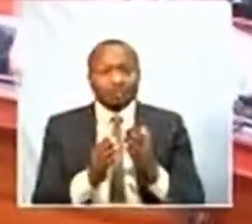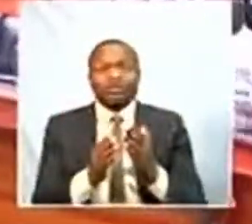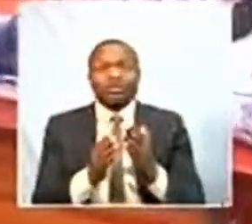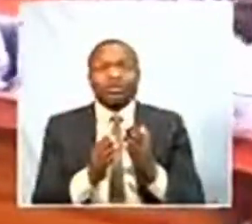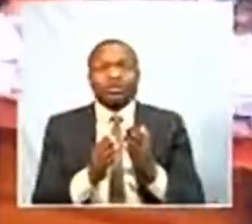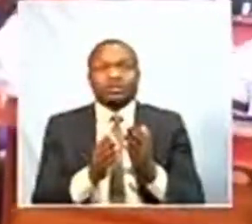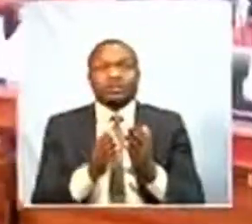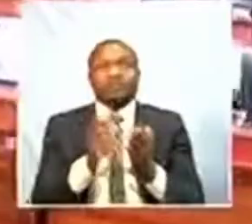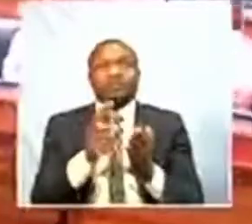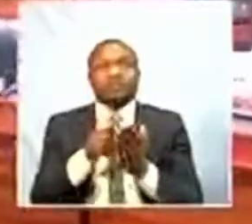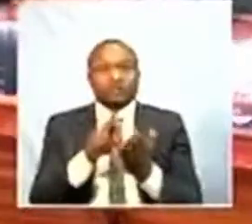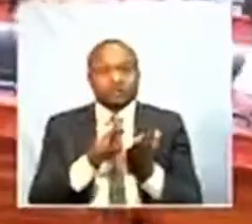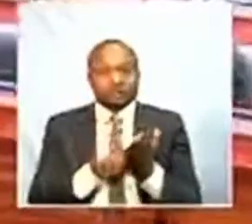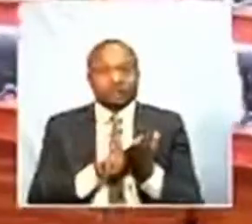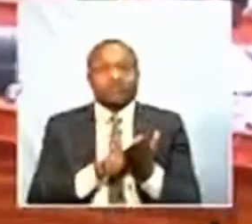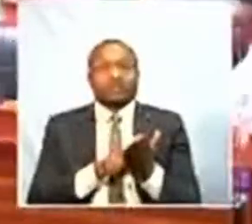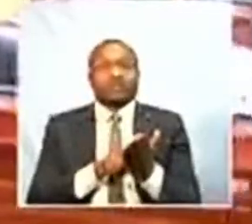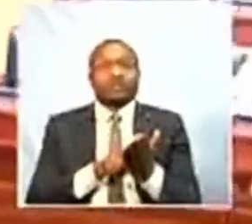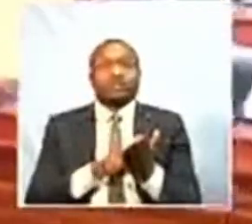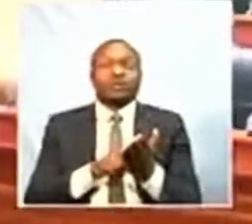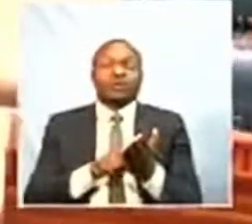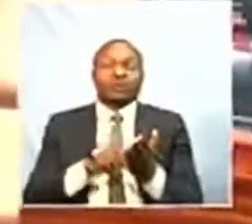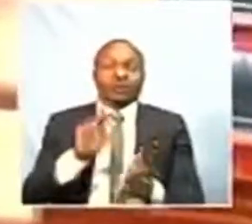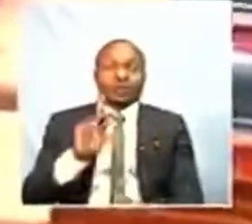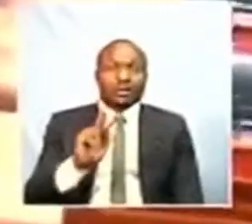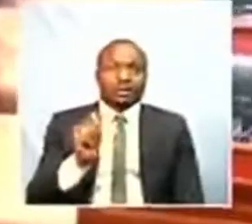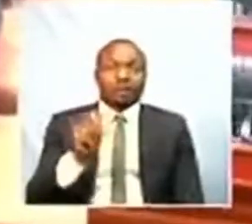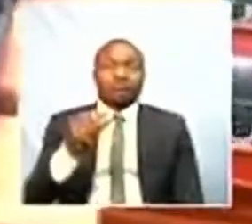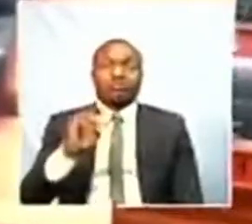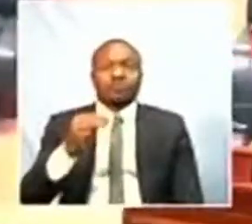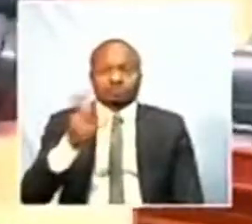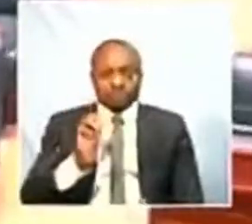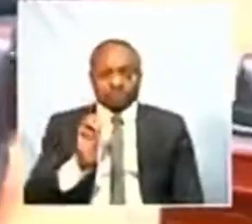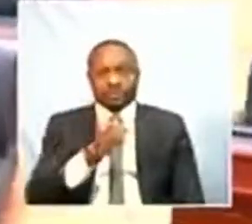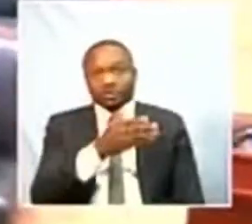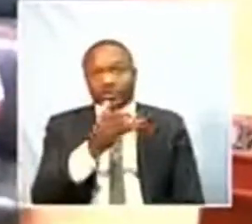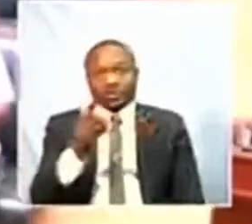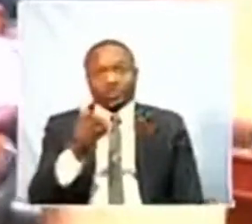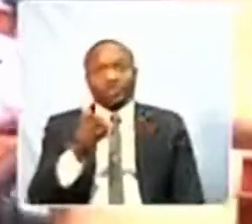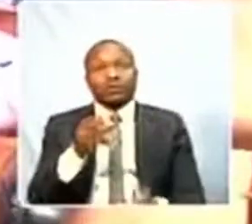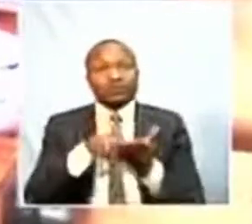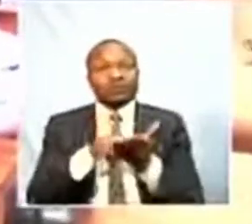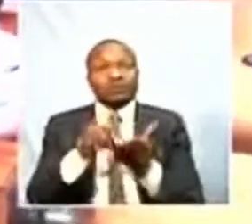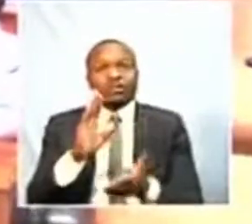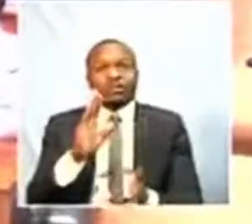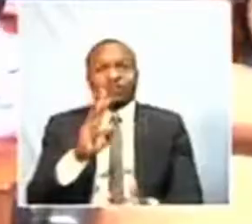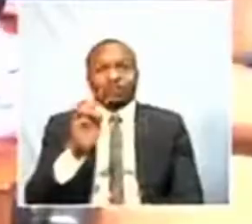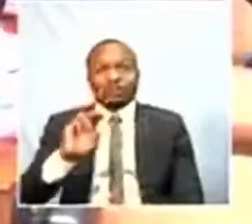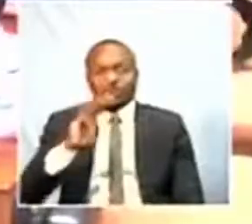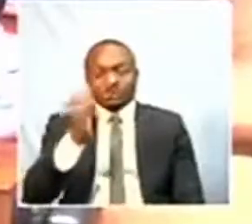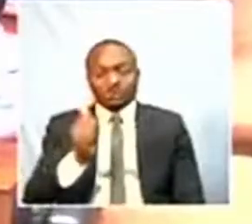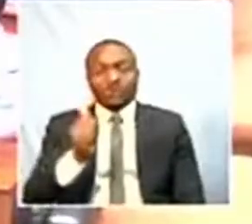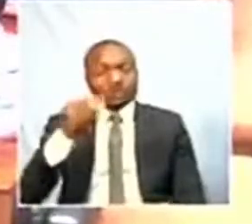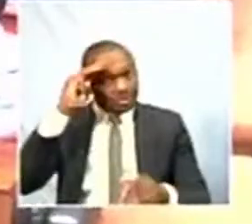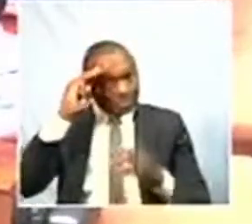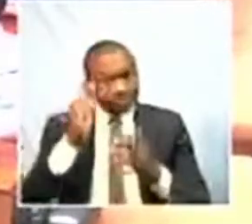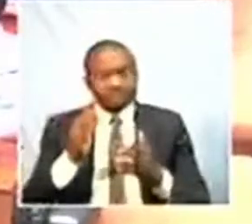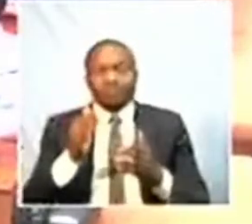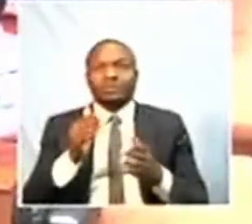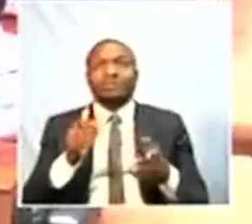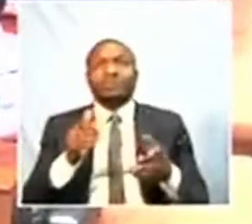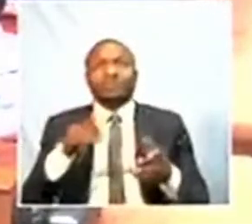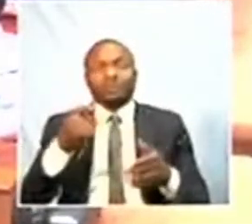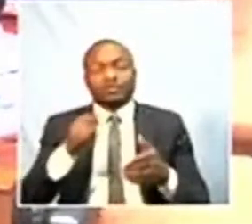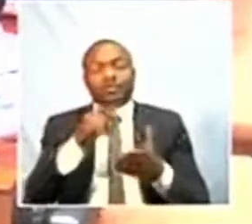motion, Honorable Nathan Kafue, who was representing Wengwa constituency, and we had the Minister of Green Economy and